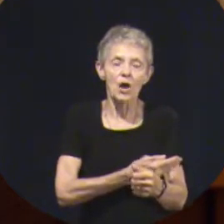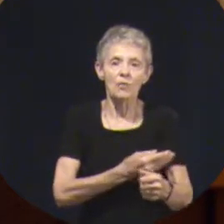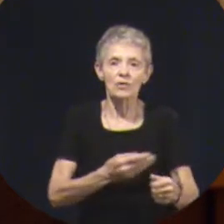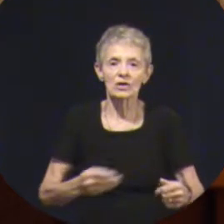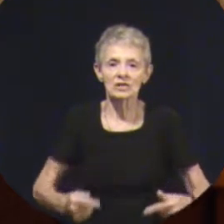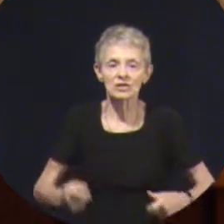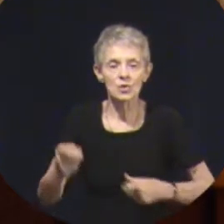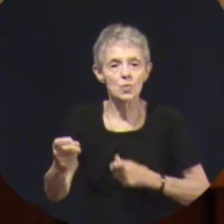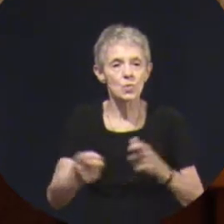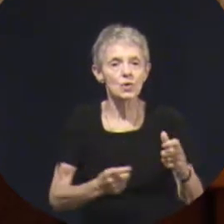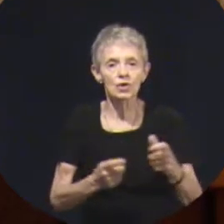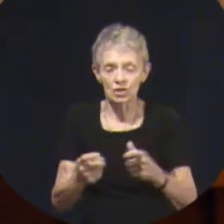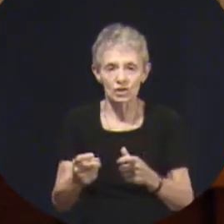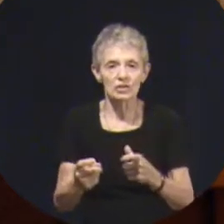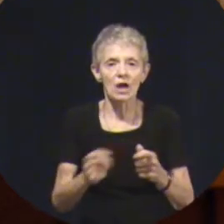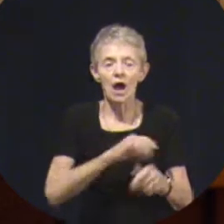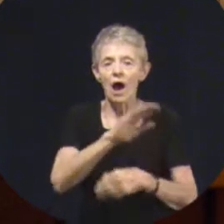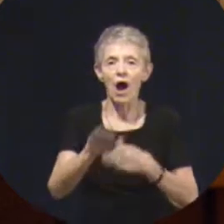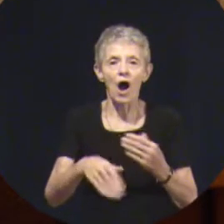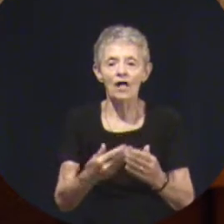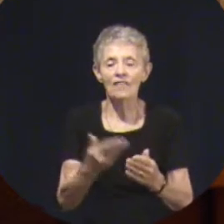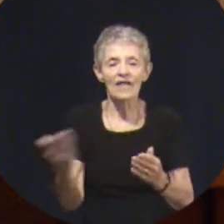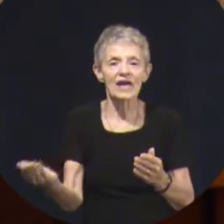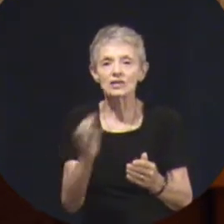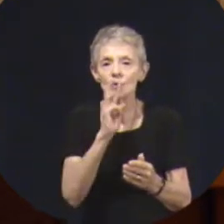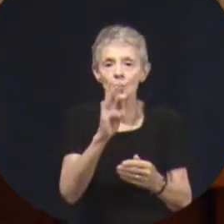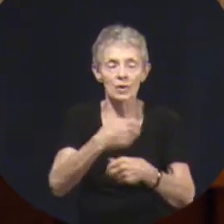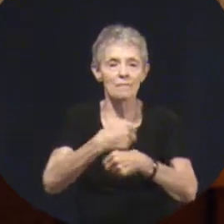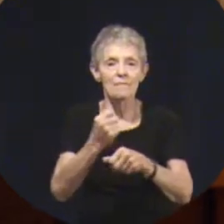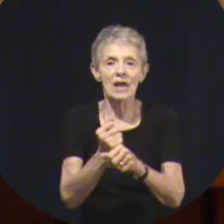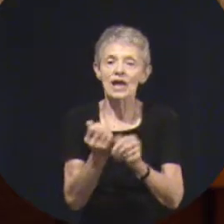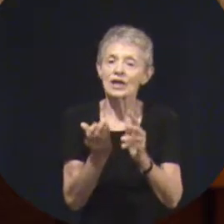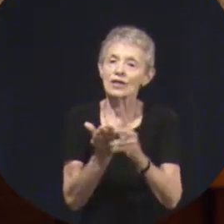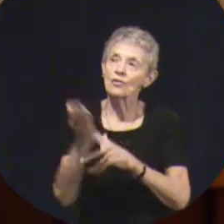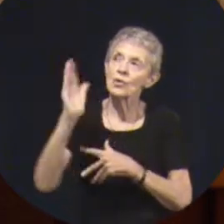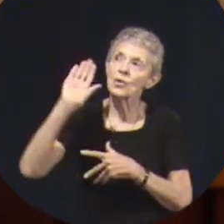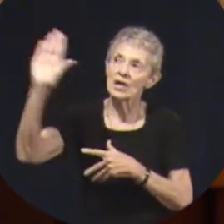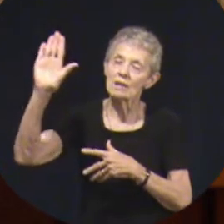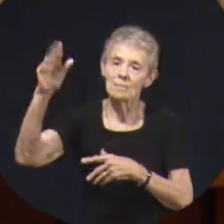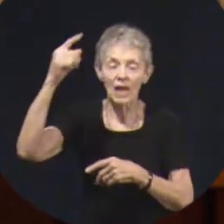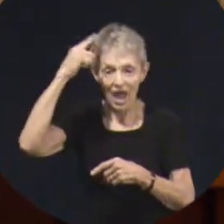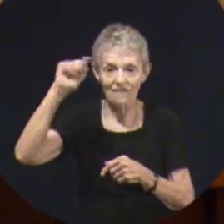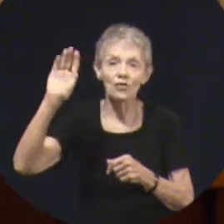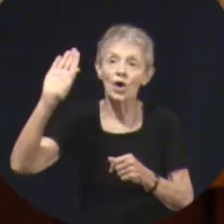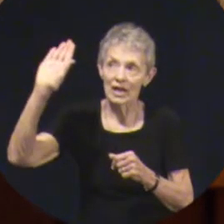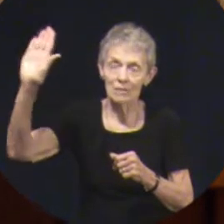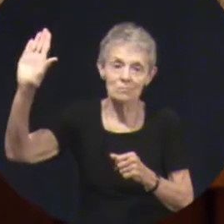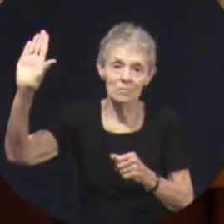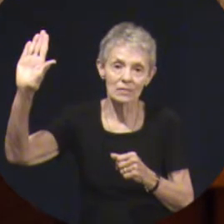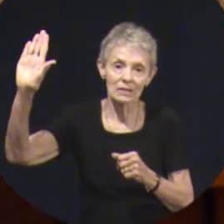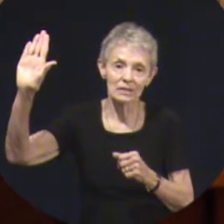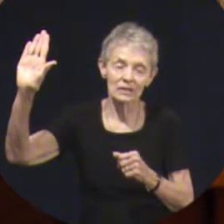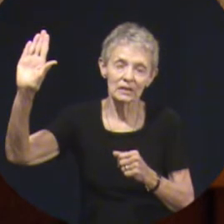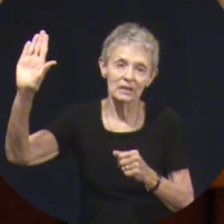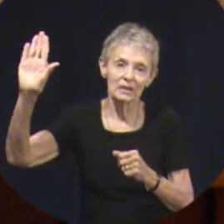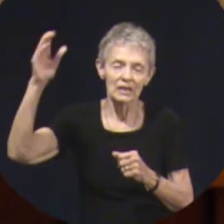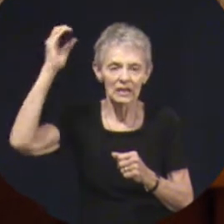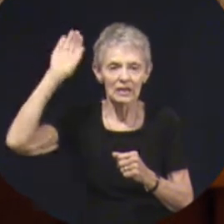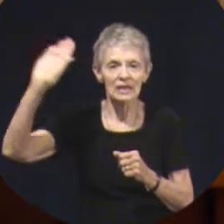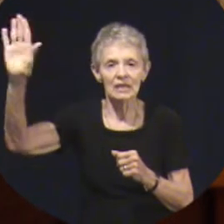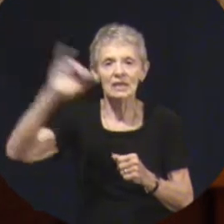powers. All things were created through Him and for Him. He